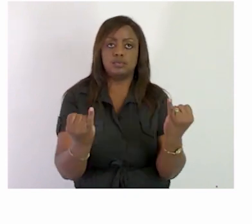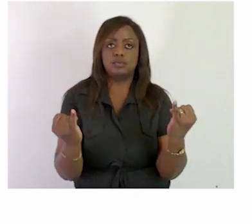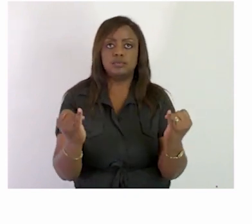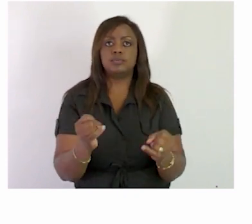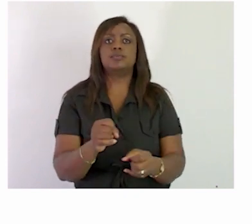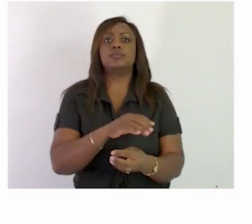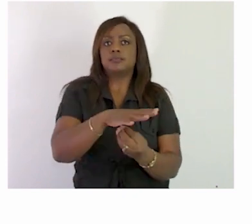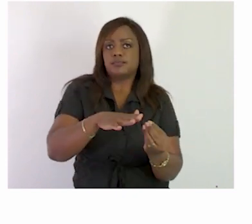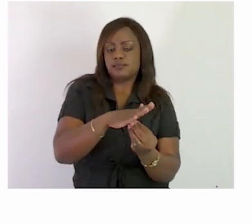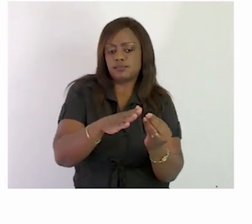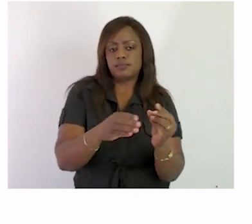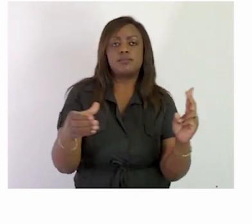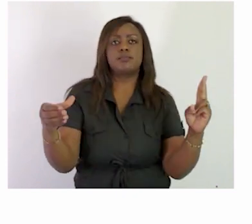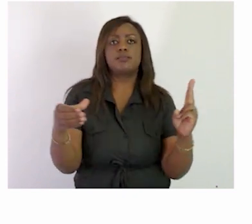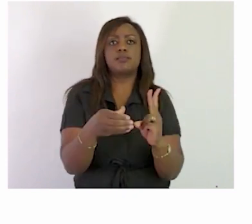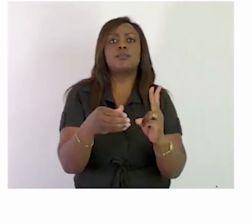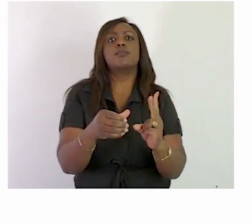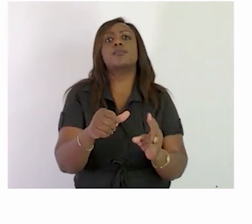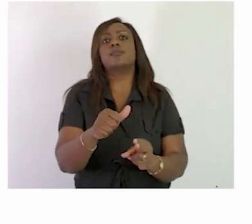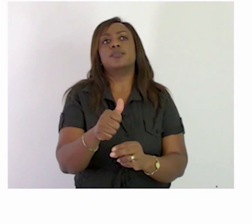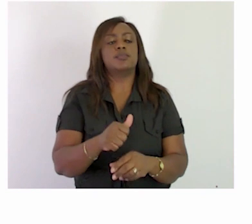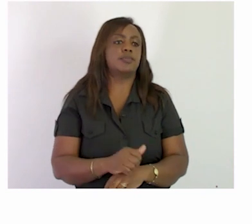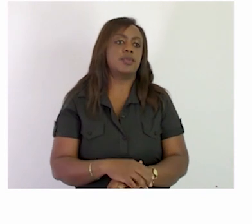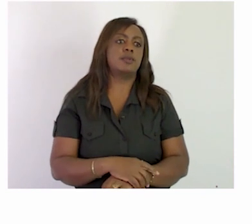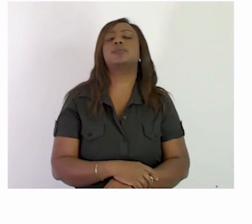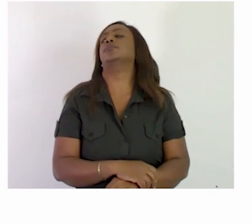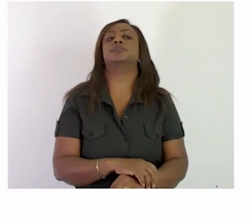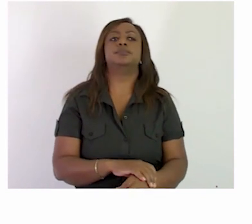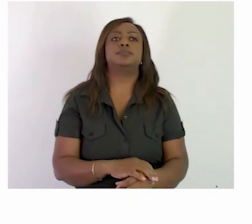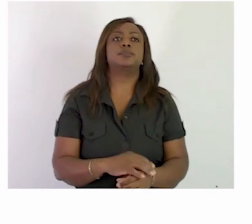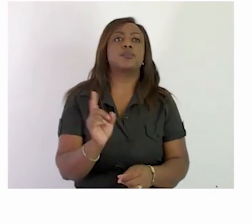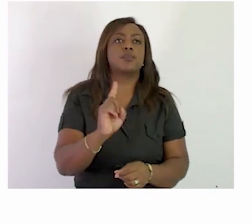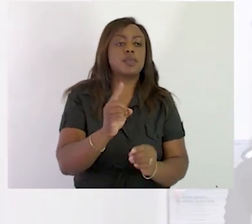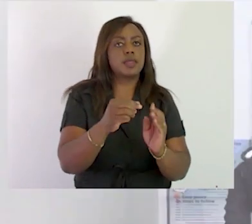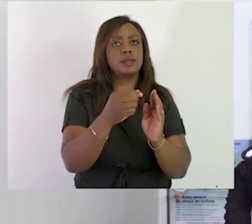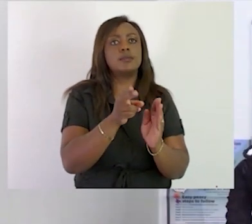individual, on the family, community, and society.